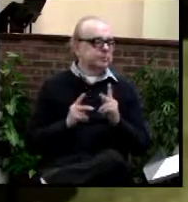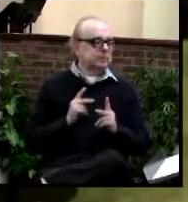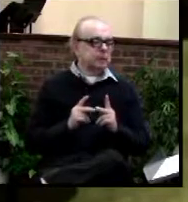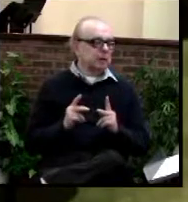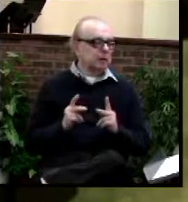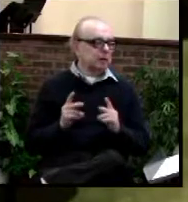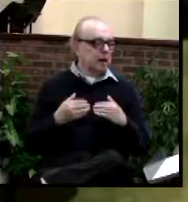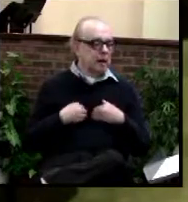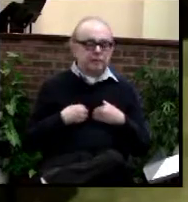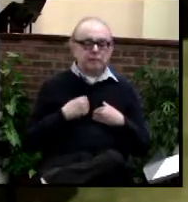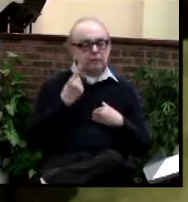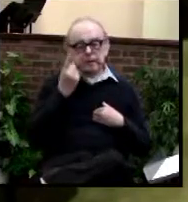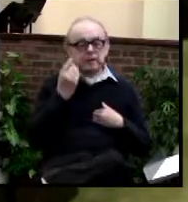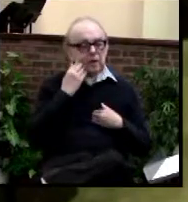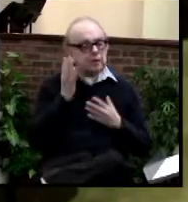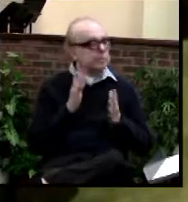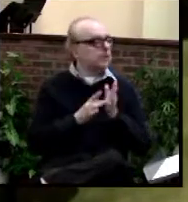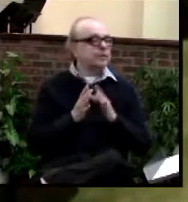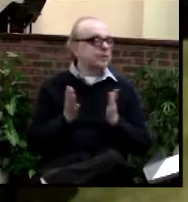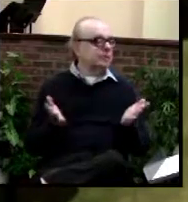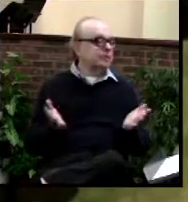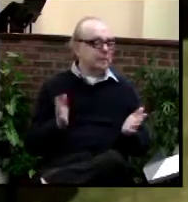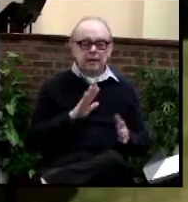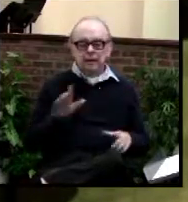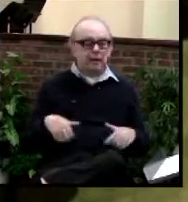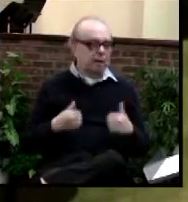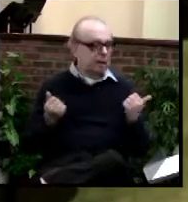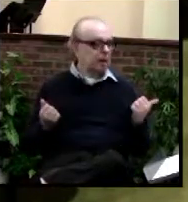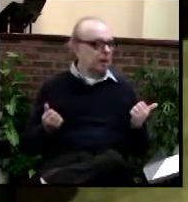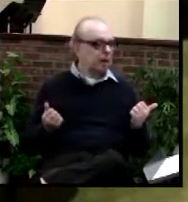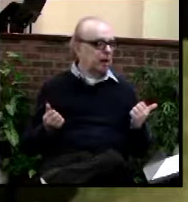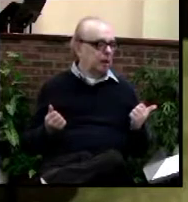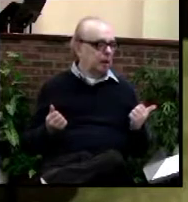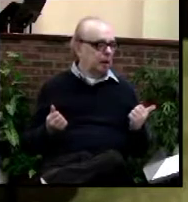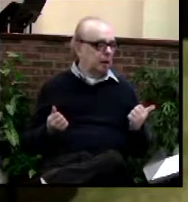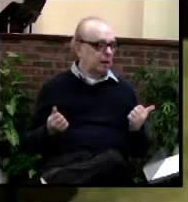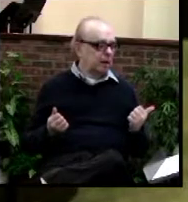who Jesus is. Their life is party. That's all they want to do.